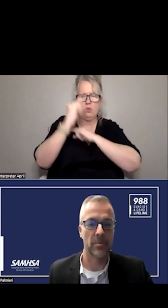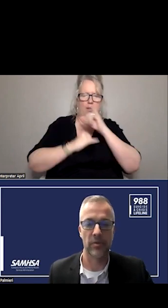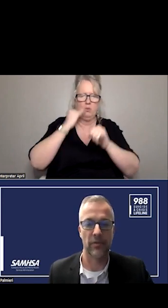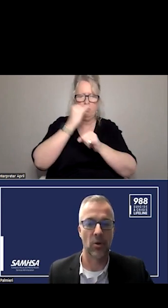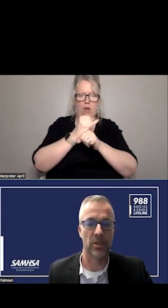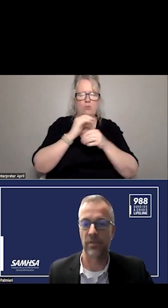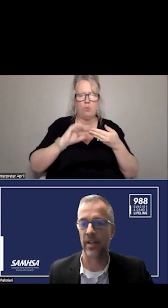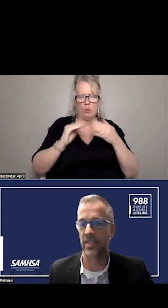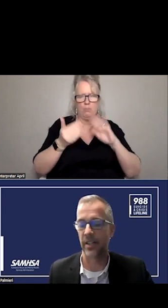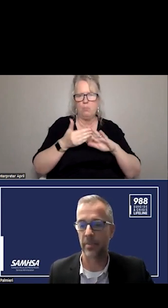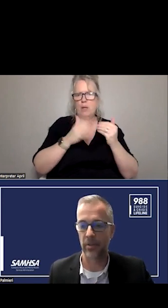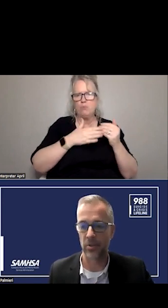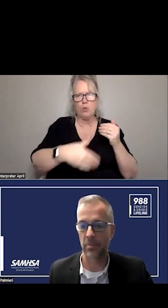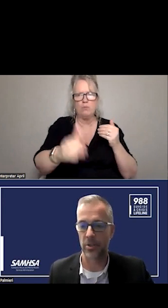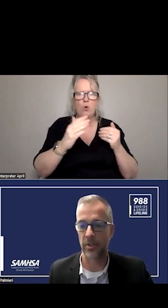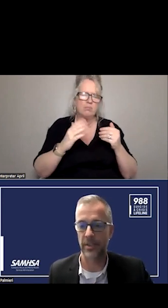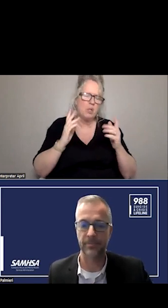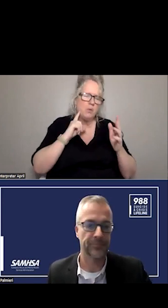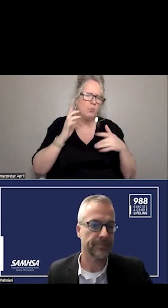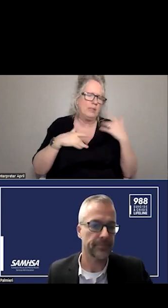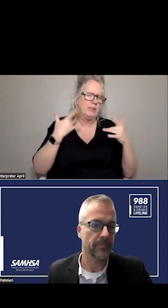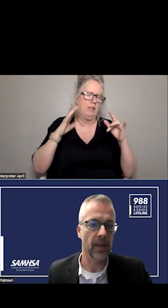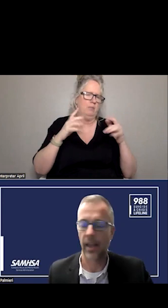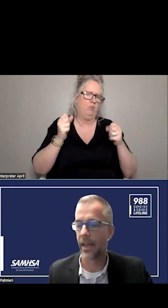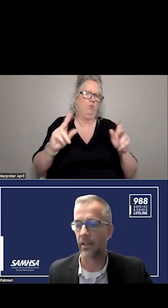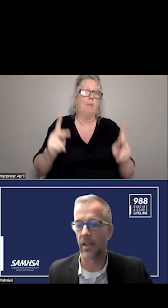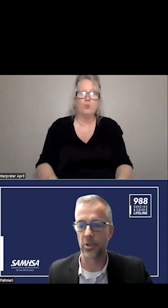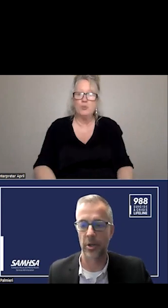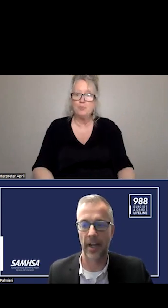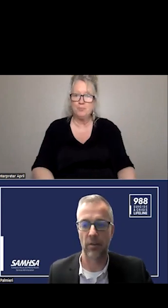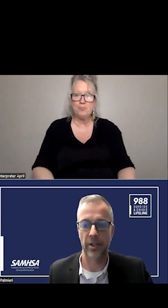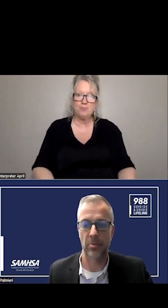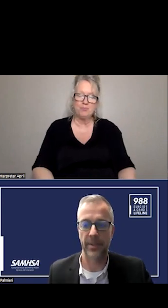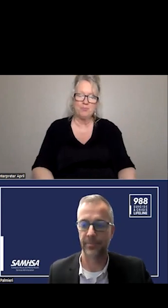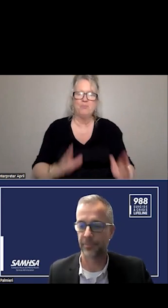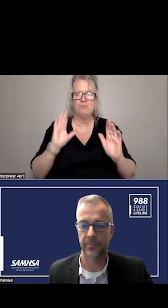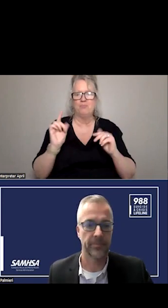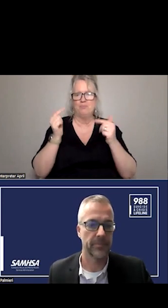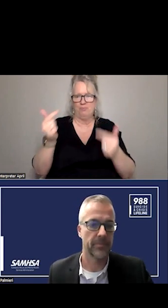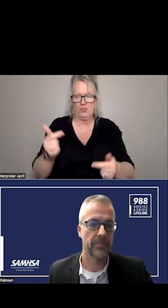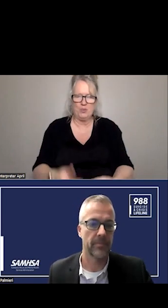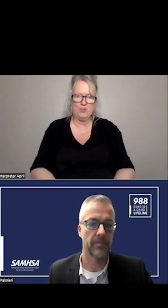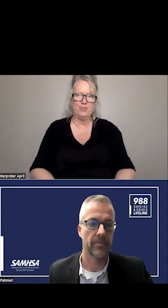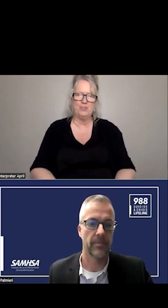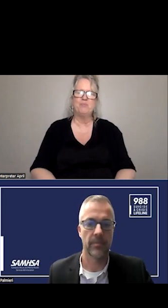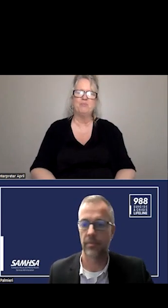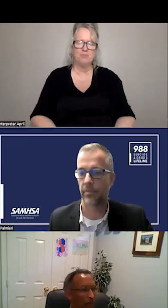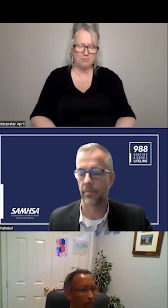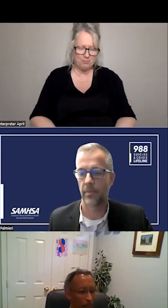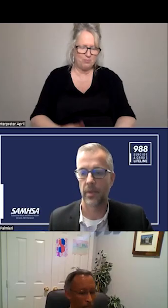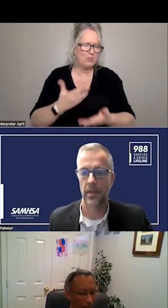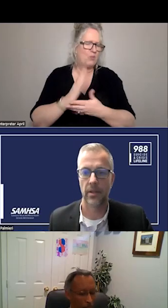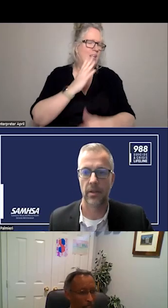community moving forward. So very excited about those opportunities. I'll turn it back over to you, Brian. All righty, and thank you, John, for